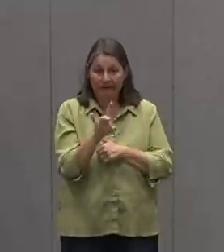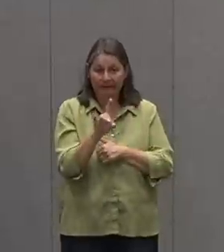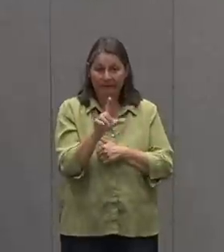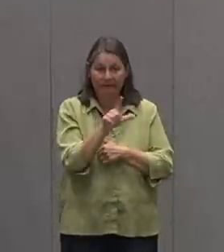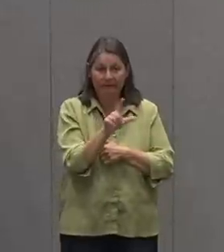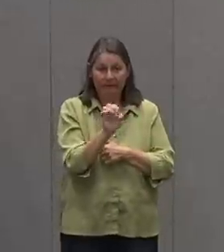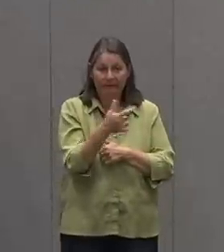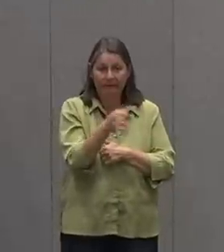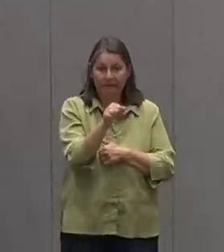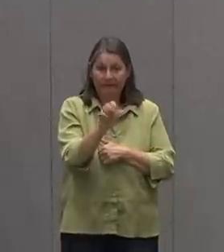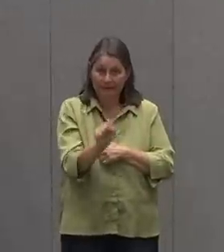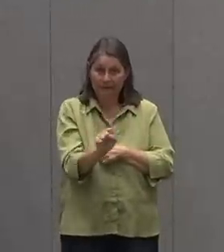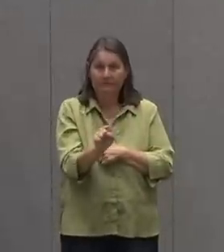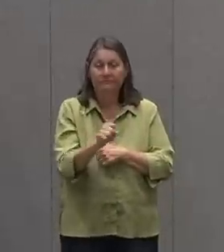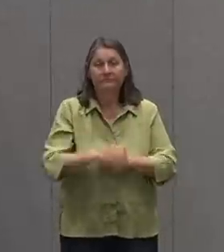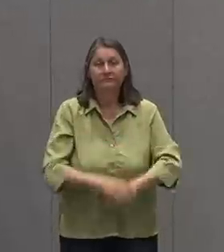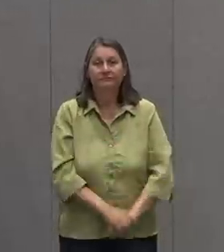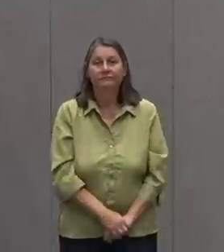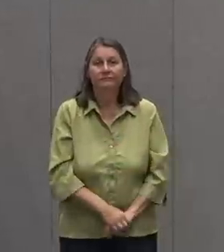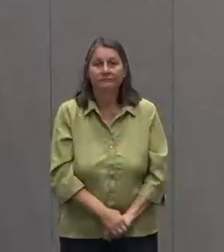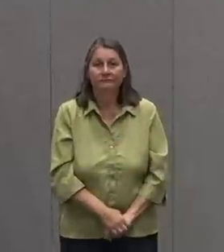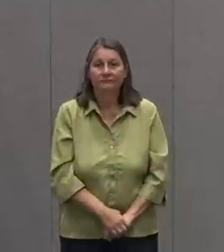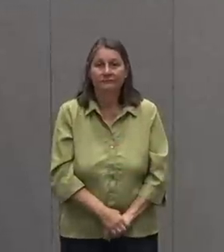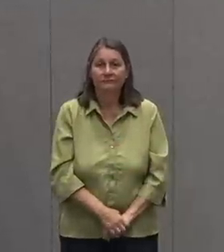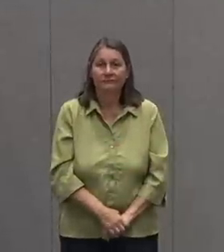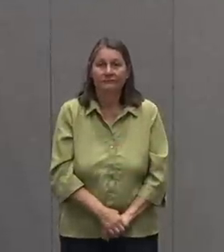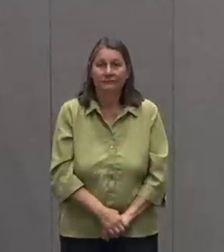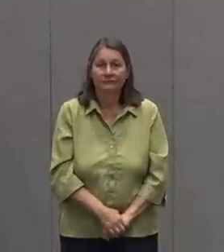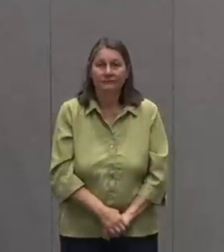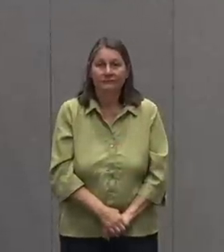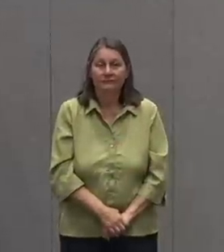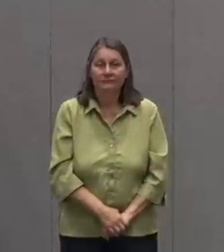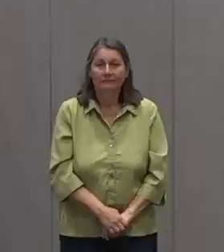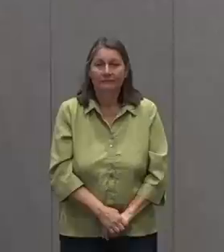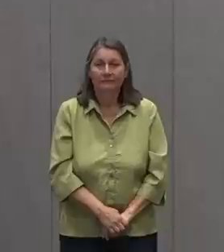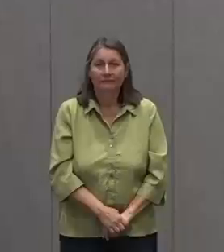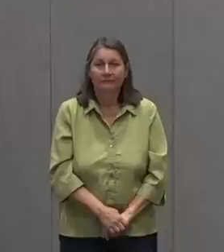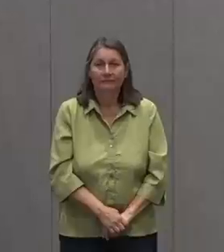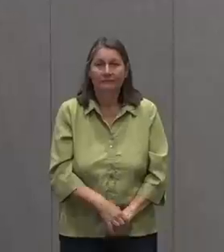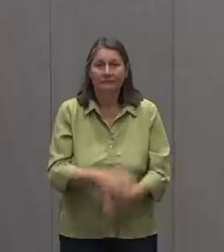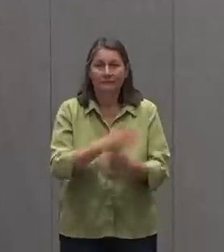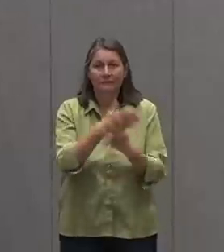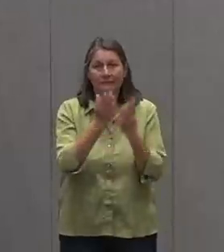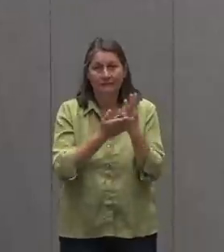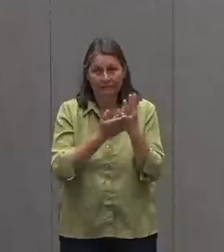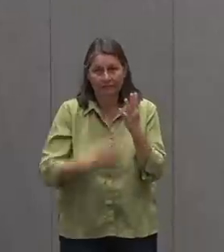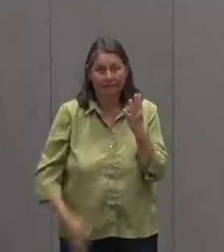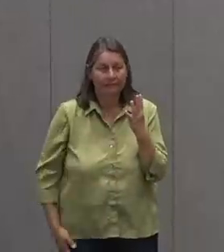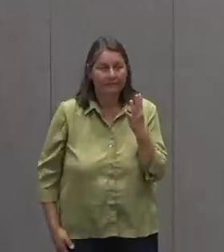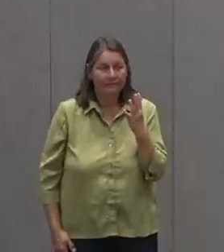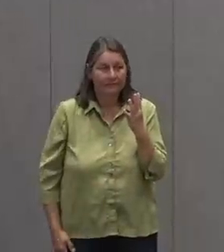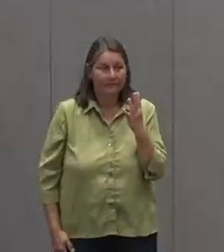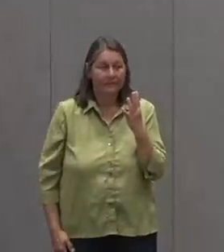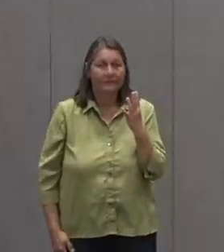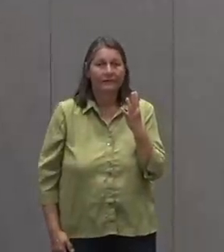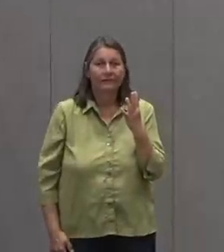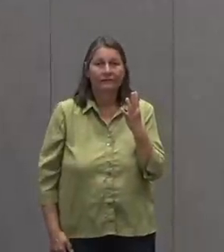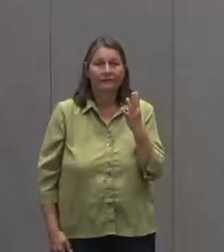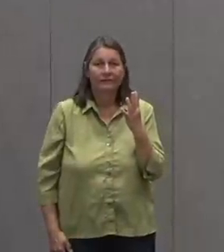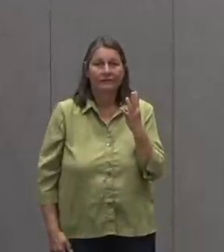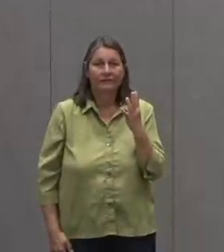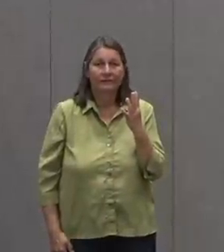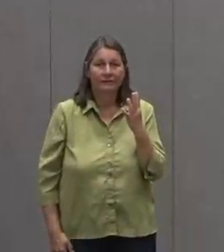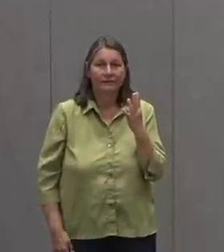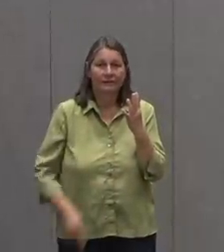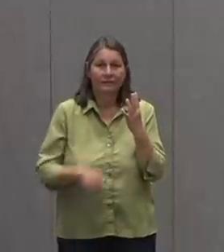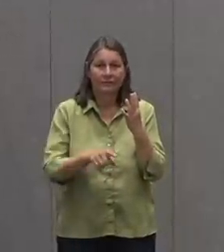6, there's my 8, 4, 6, 8. If we start with this, with all of our tarantulas,